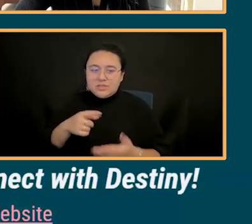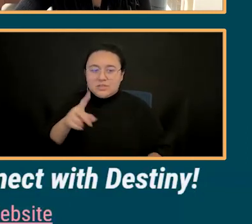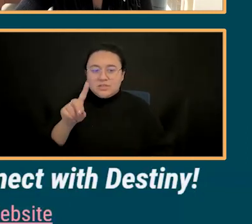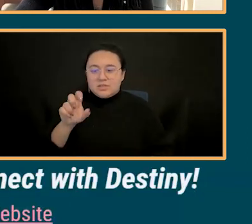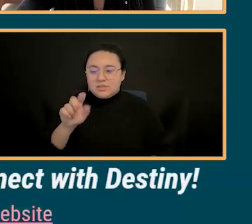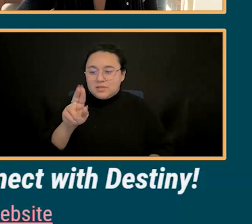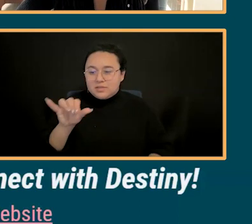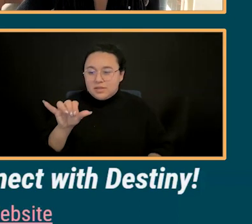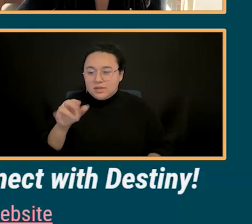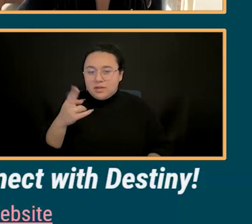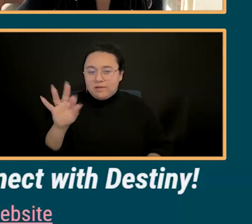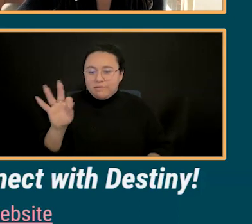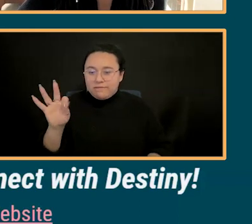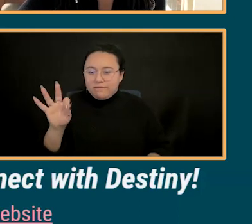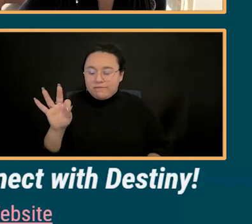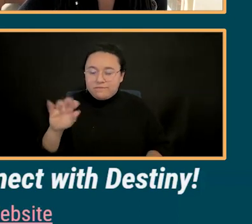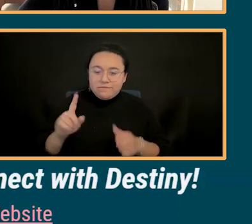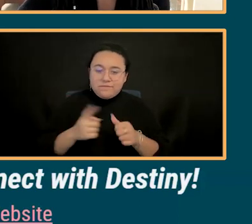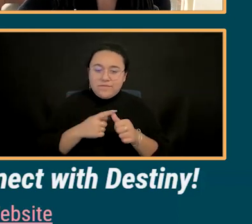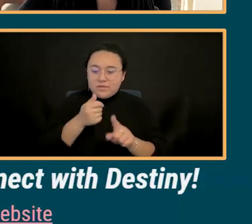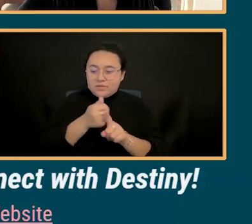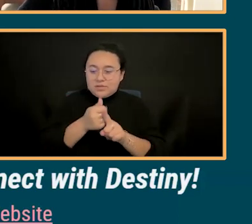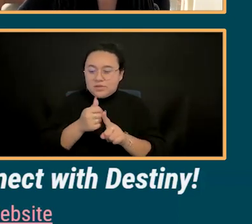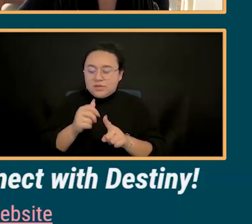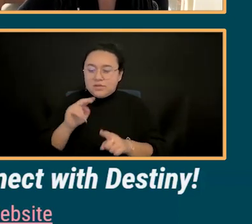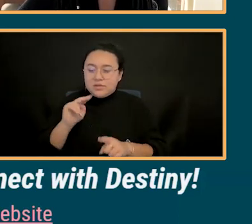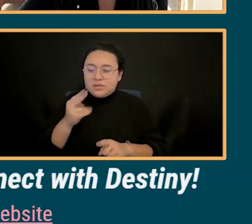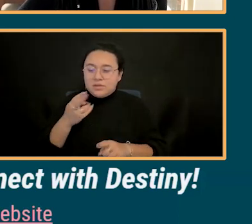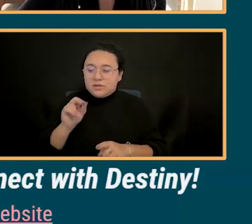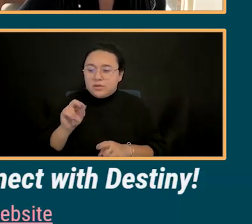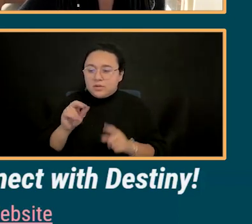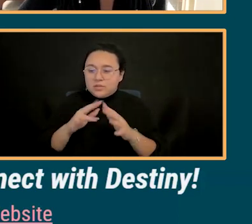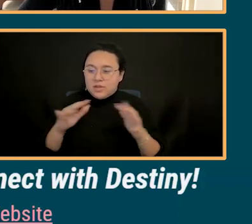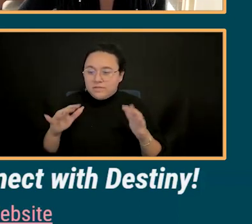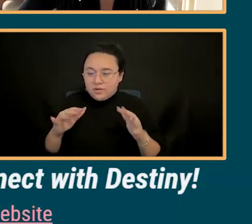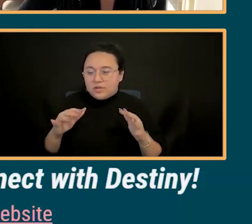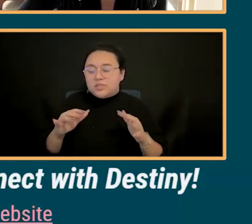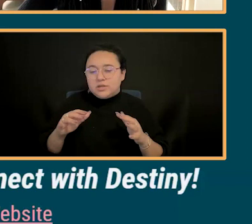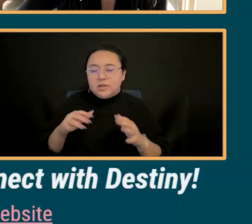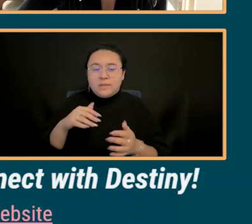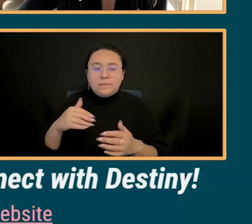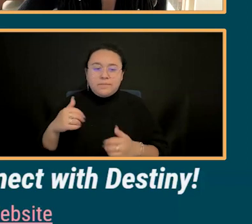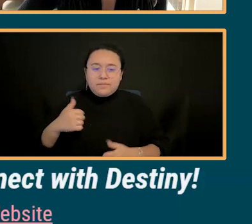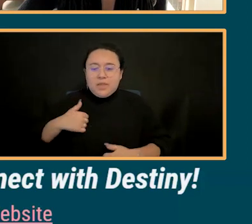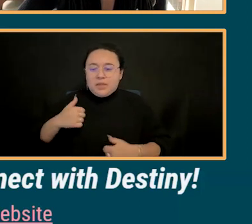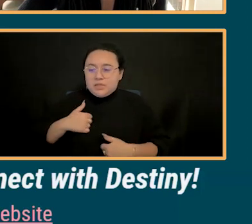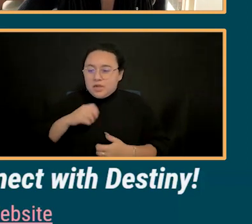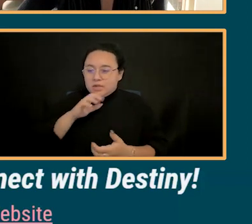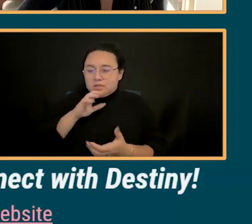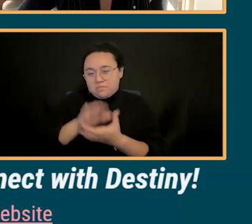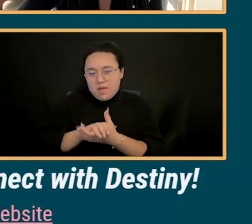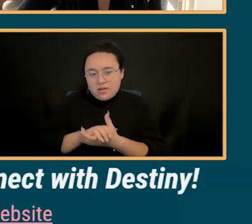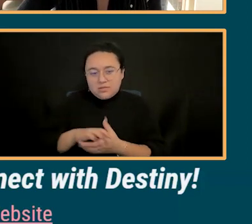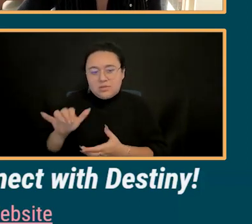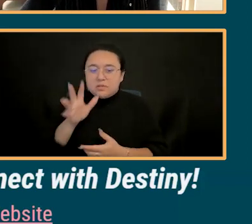Huff first. Destiny is a neurodivergent military spouse, doctoral candidate, and mother of 2